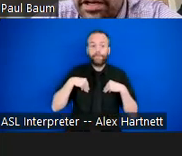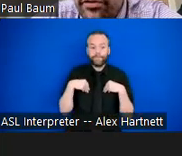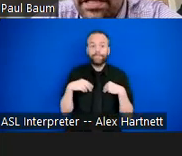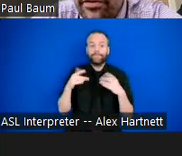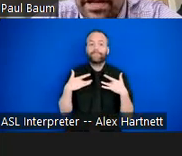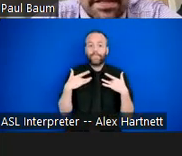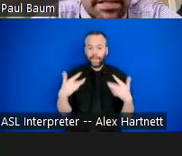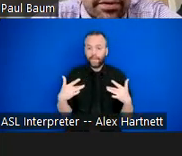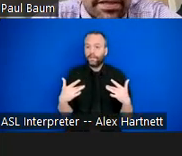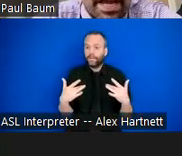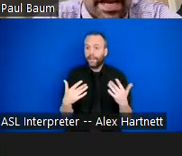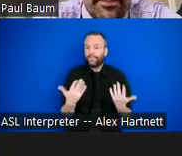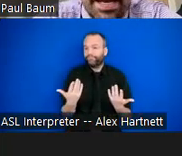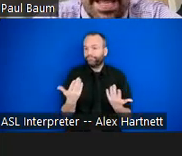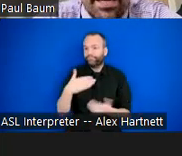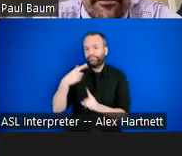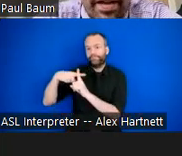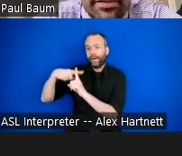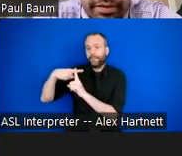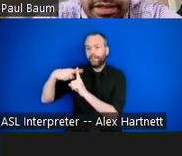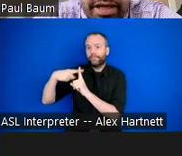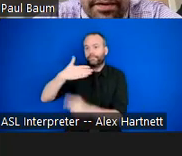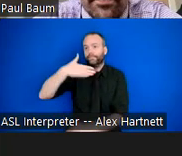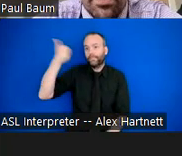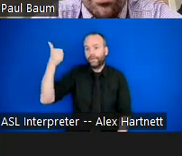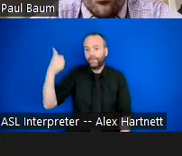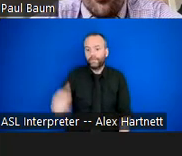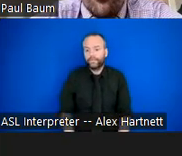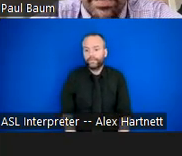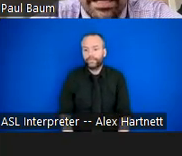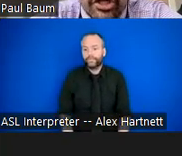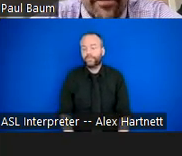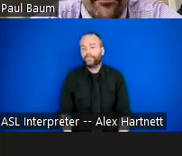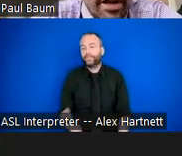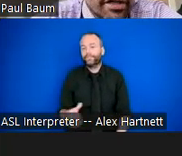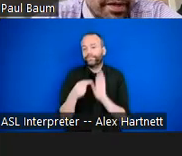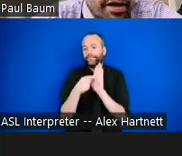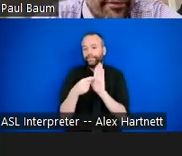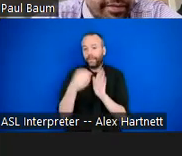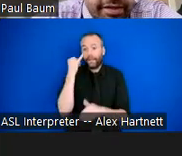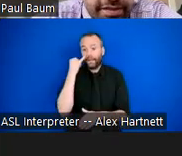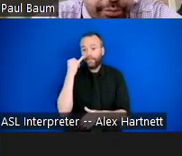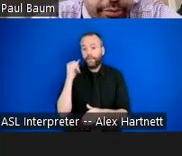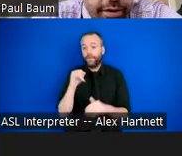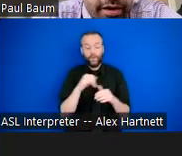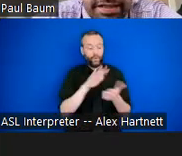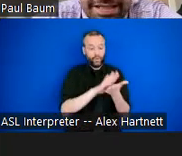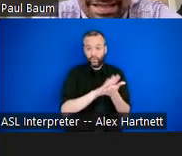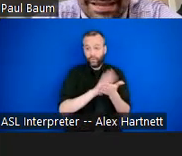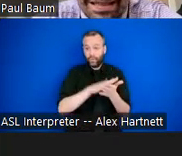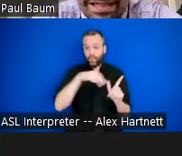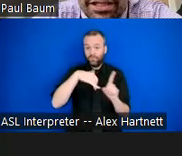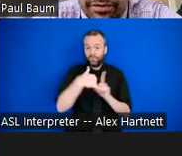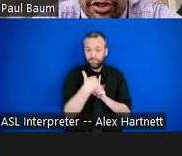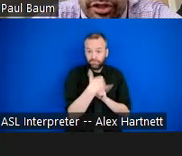including decreasing rates of suicide and mitigating effects of bullying. But additional factors beyond familial support are